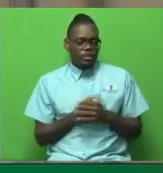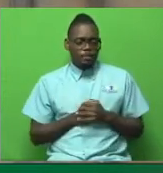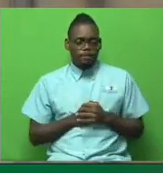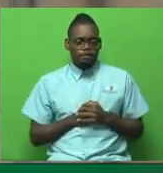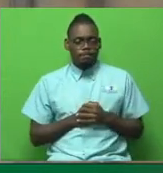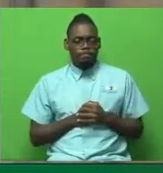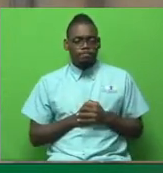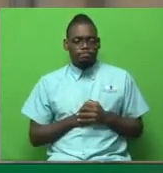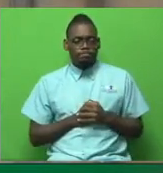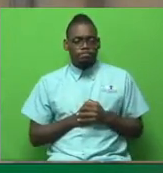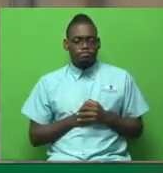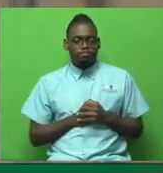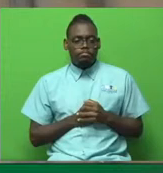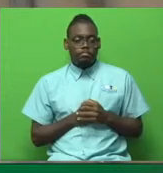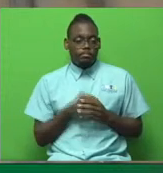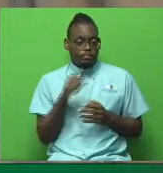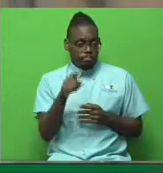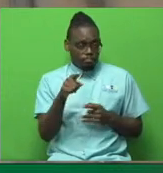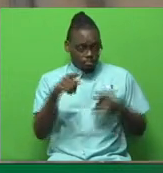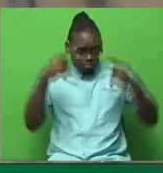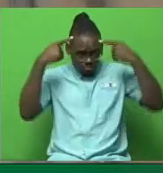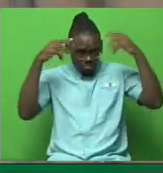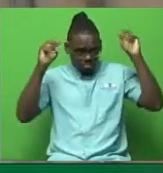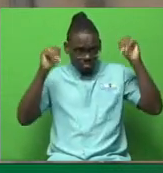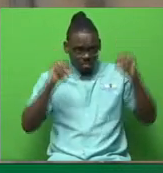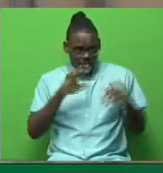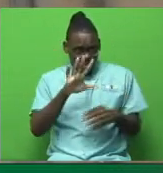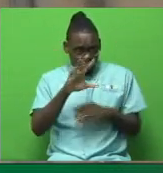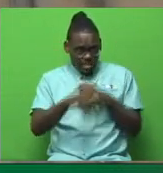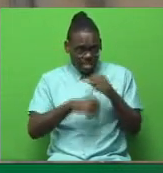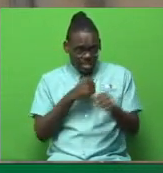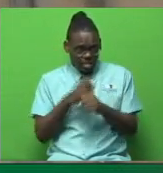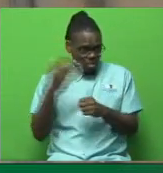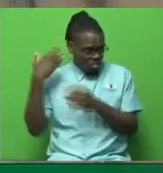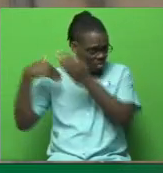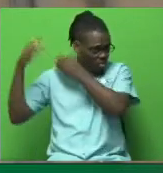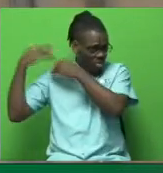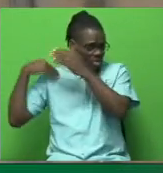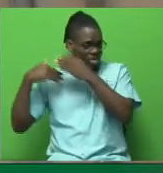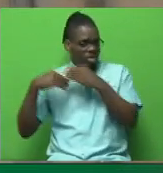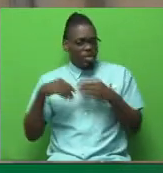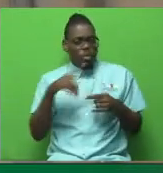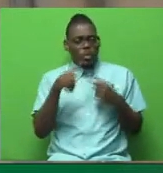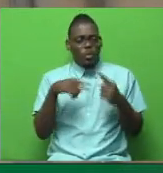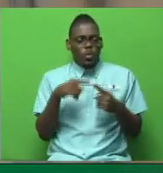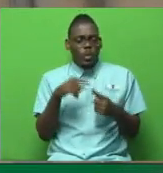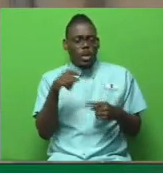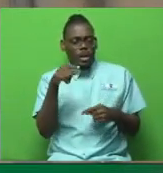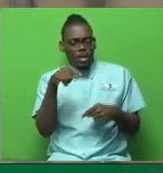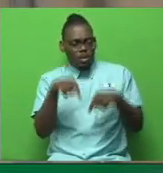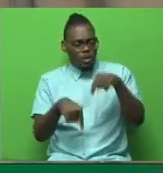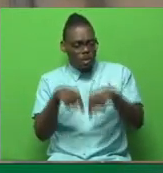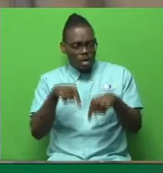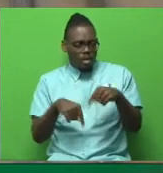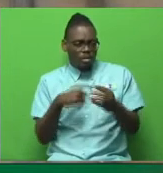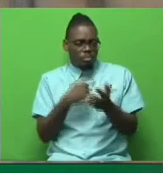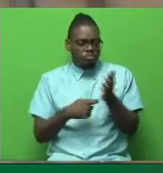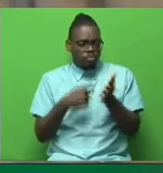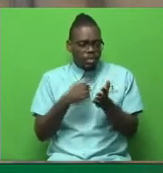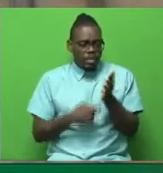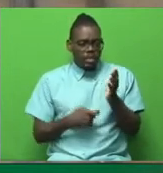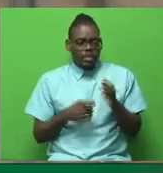who reigned for five years with oil and energy prices over a hundred dollars a barrel